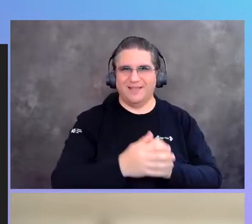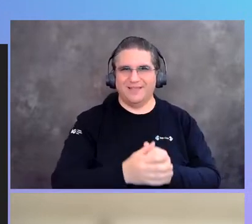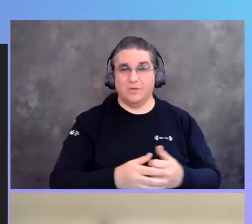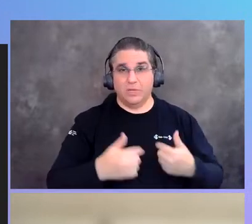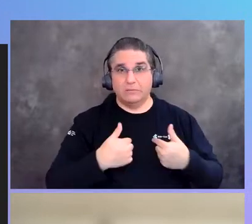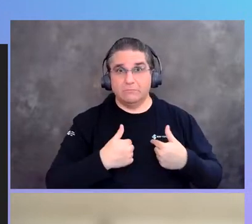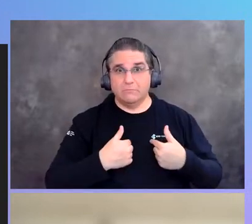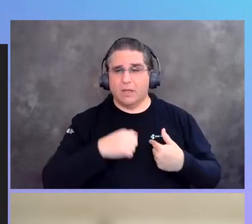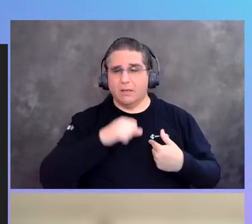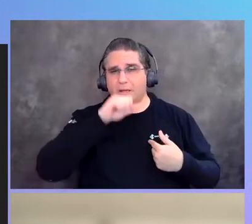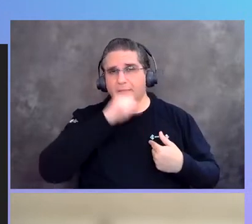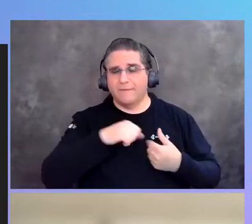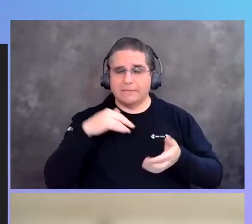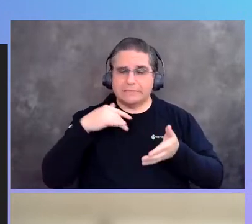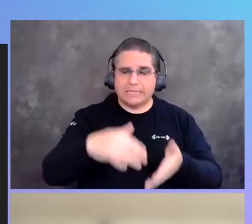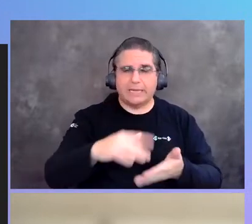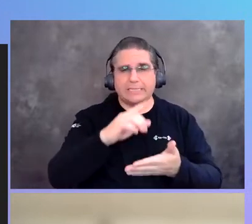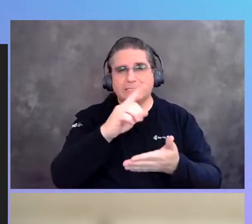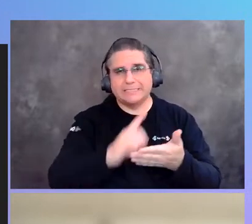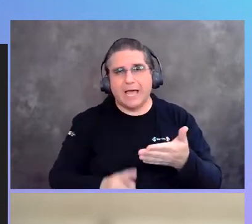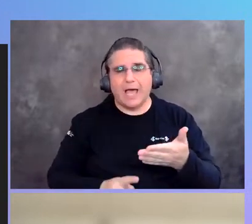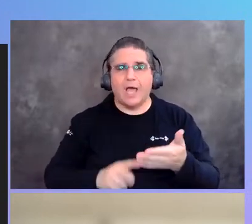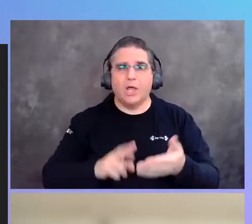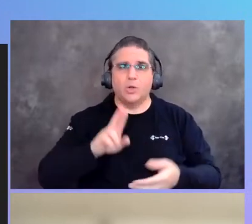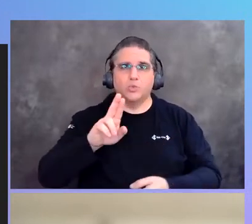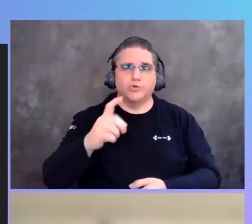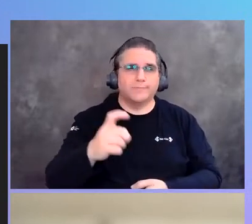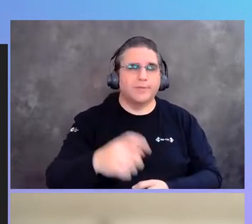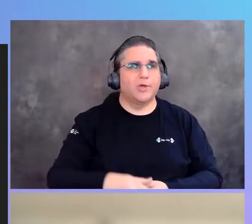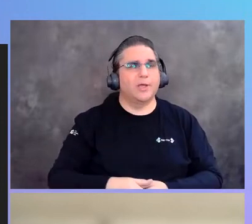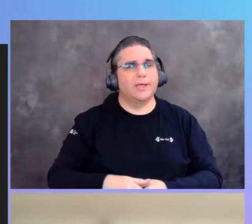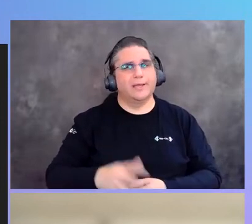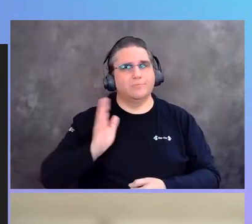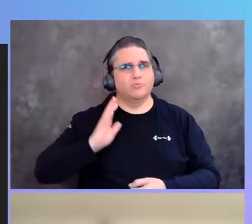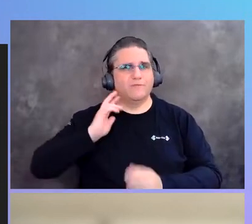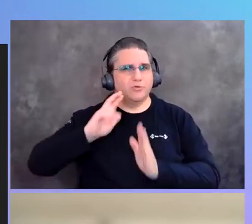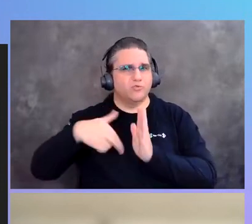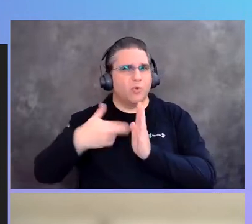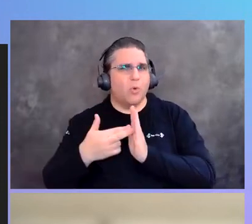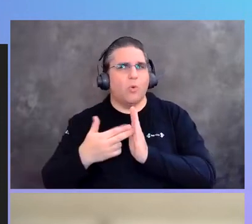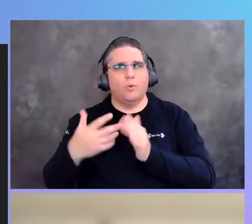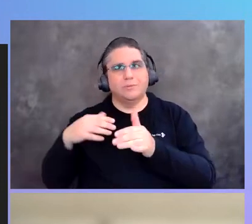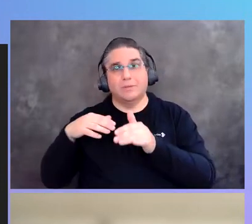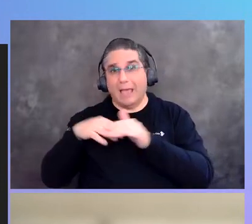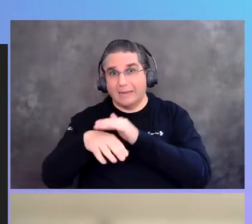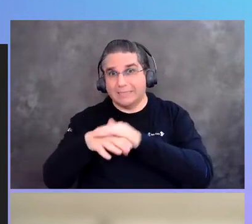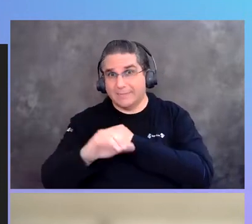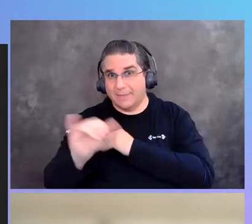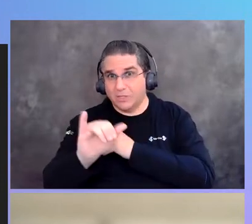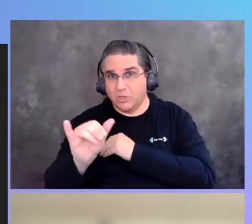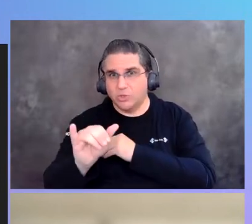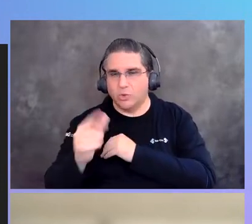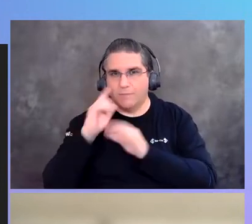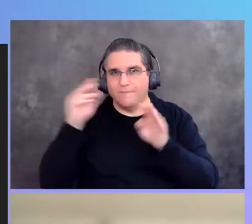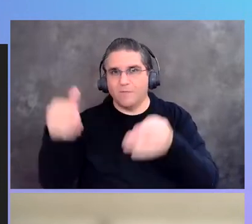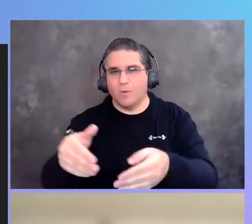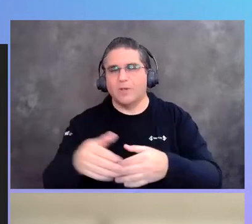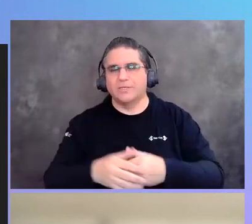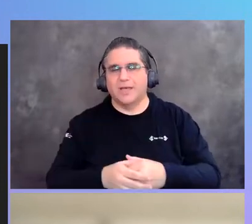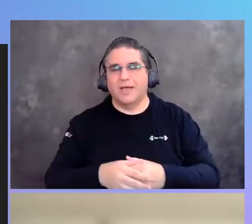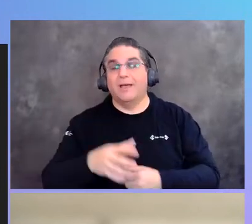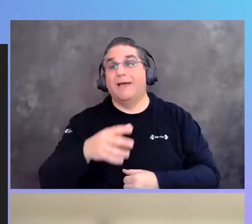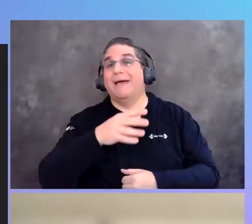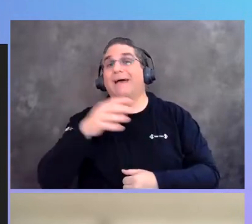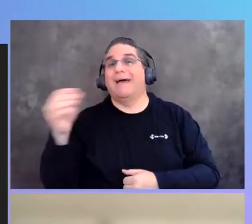studying design and user experience in my previous roles, and more recently in accessibility has been a focus, but